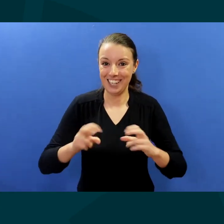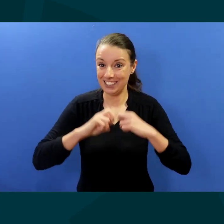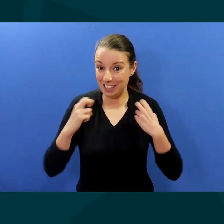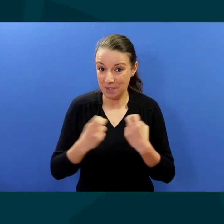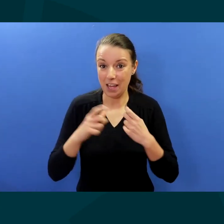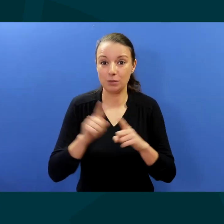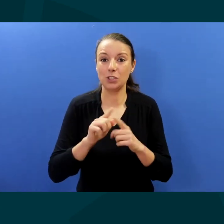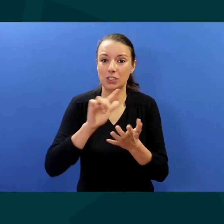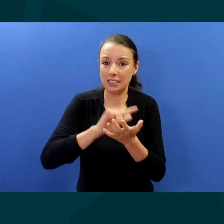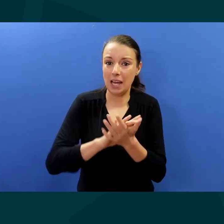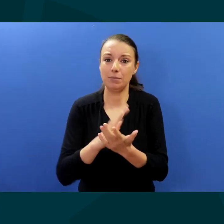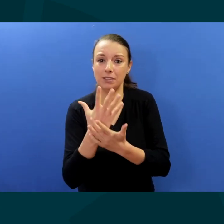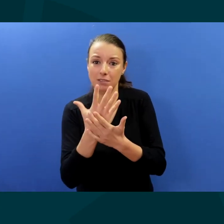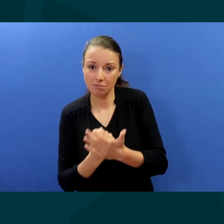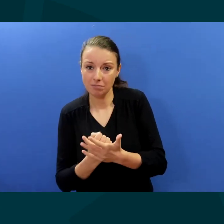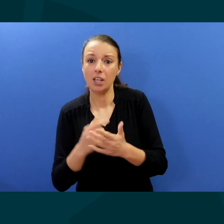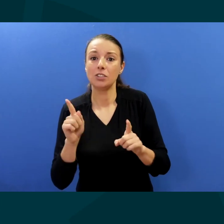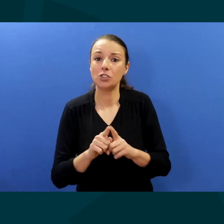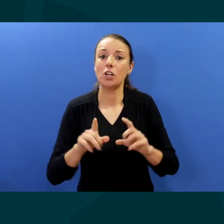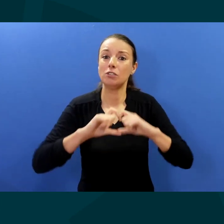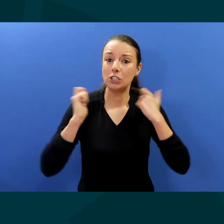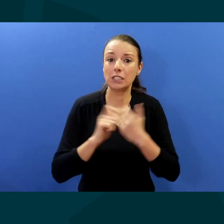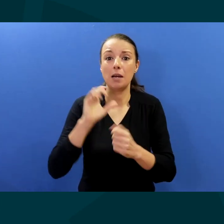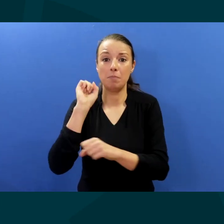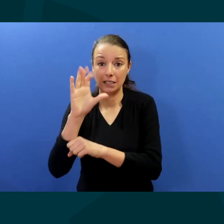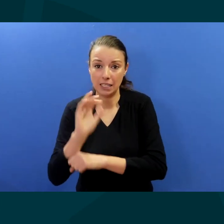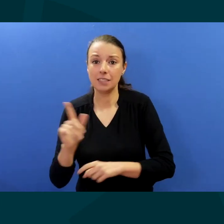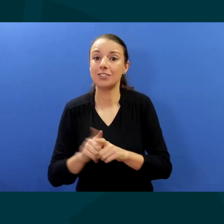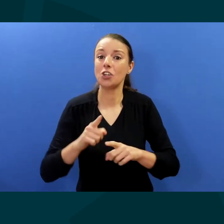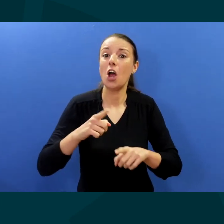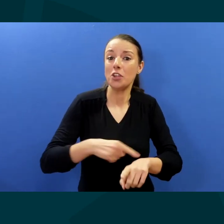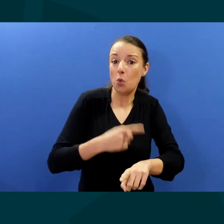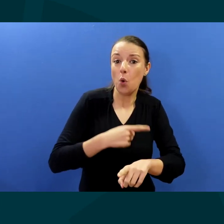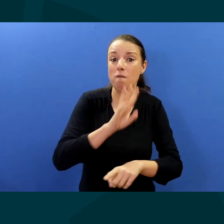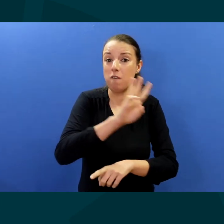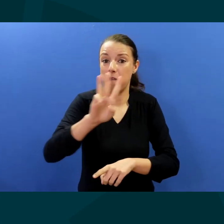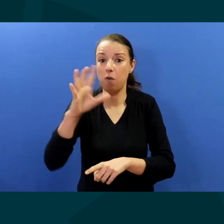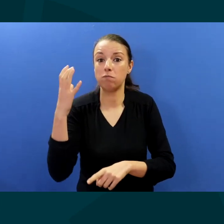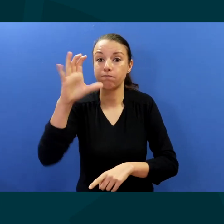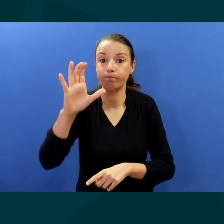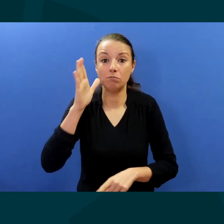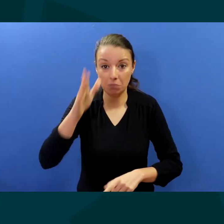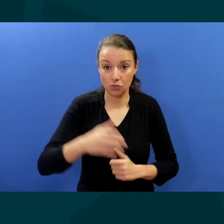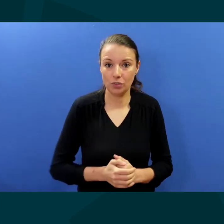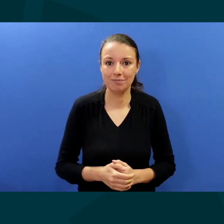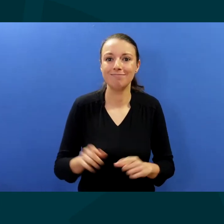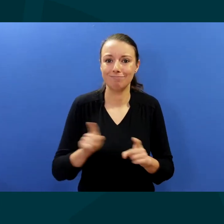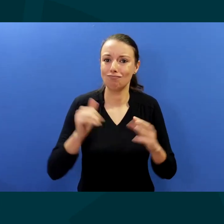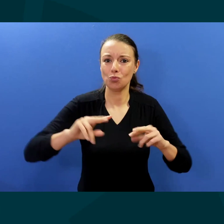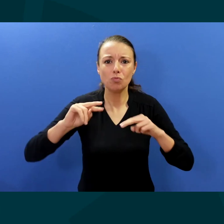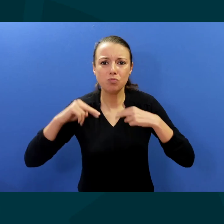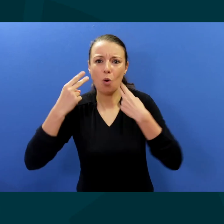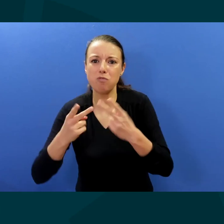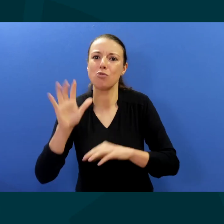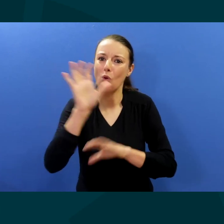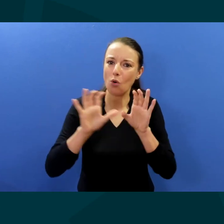website of the Association of Polish Cities. So the registration for the next seminars and the data from today's seminar